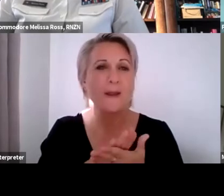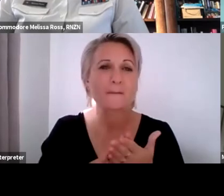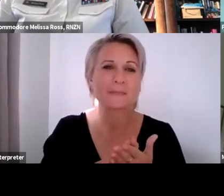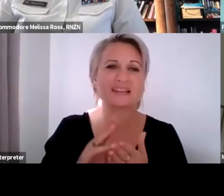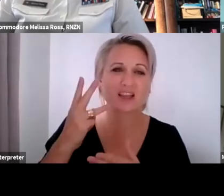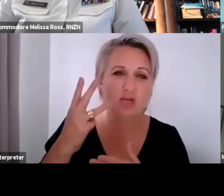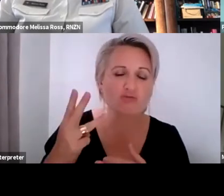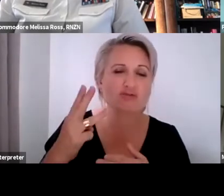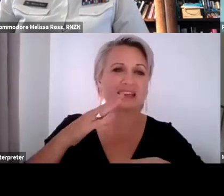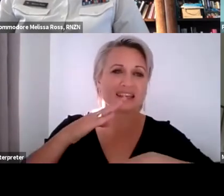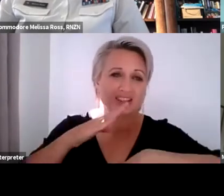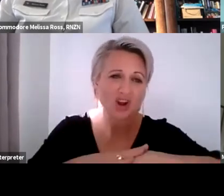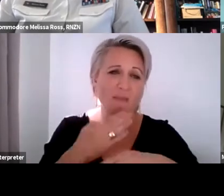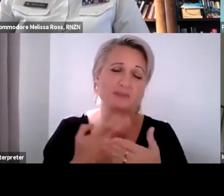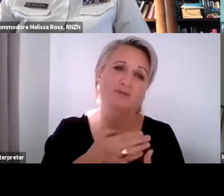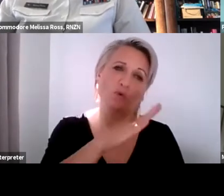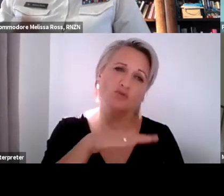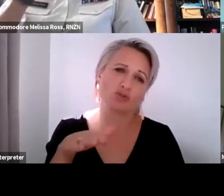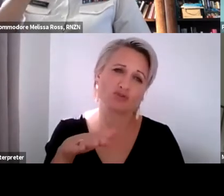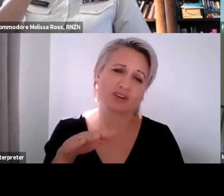3 times for children and